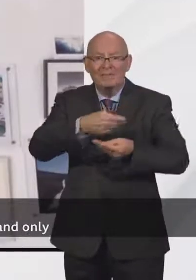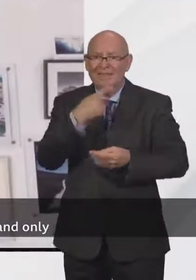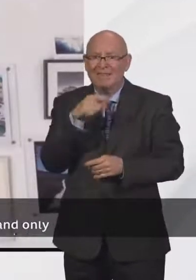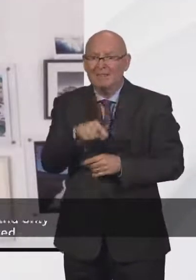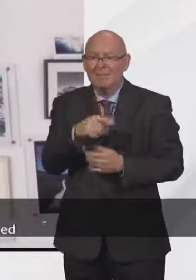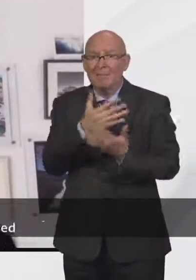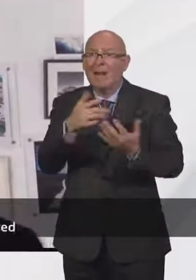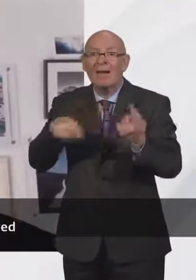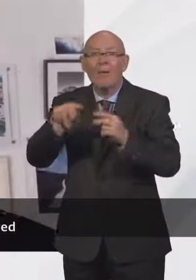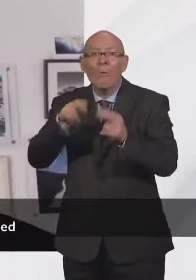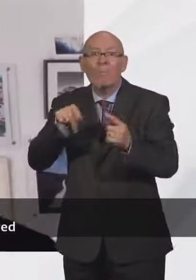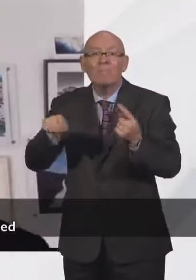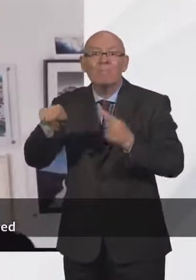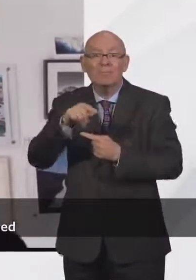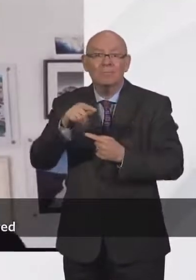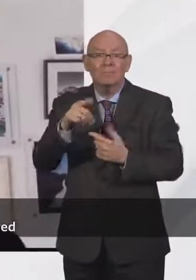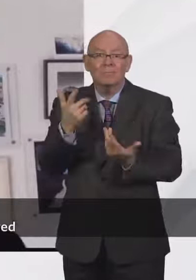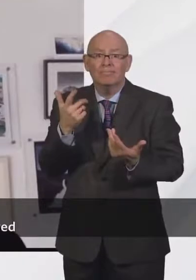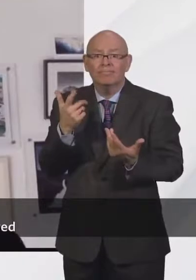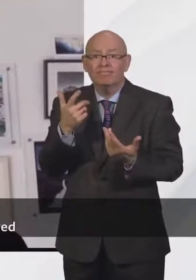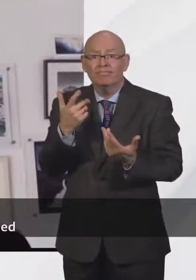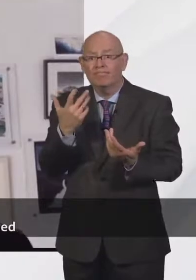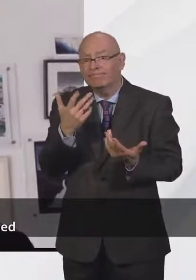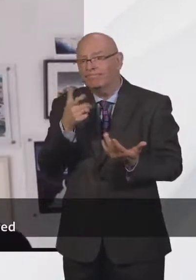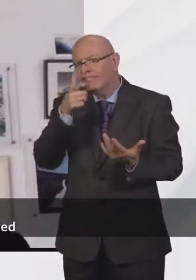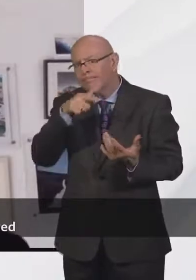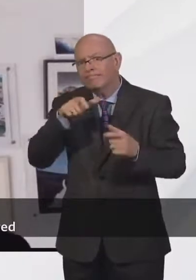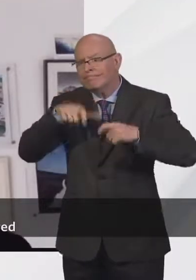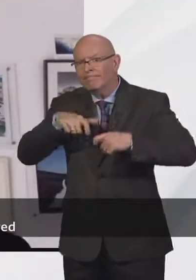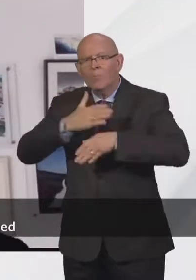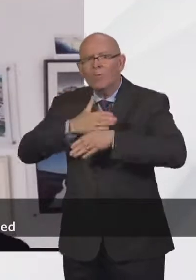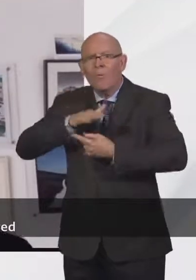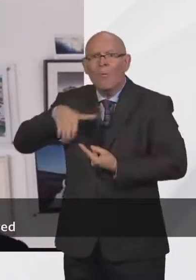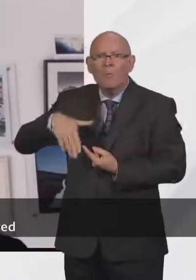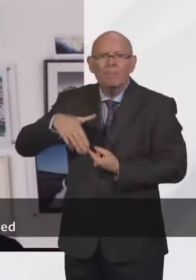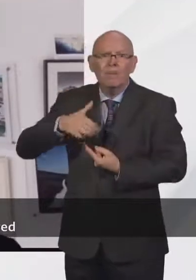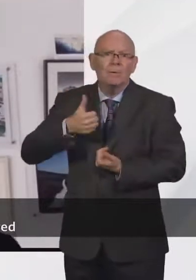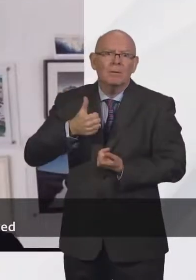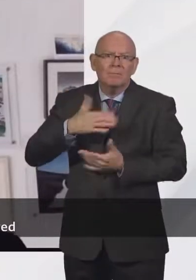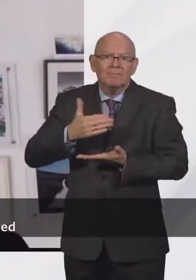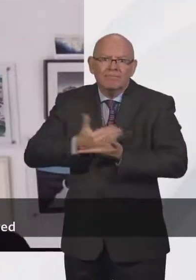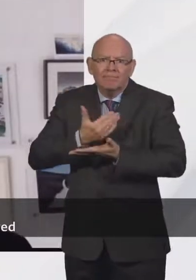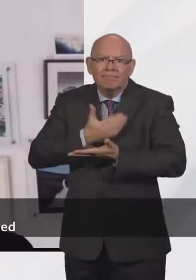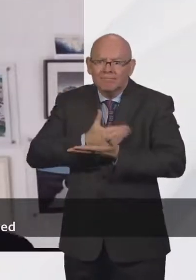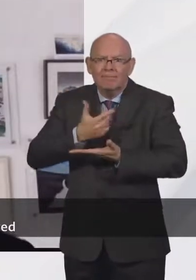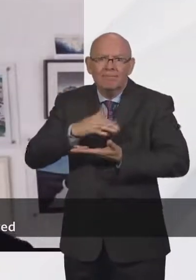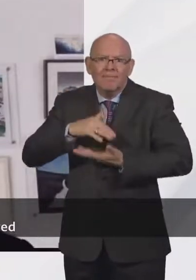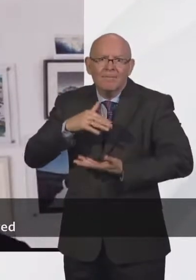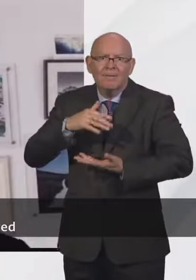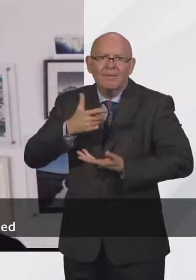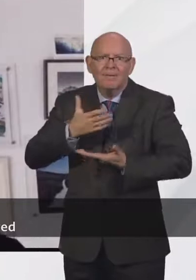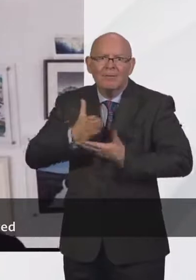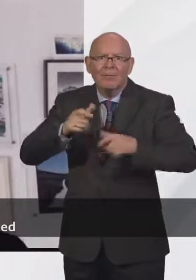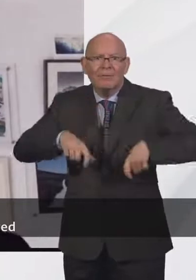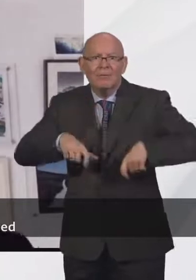day of national celebration to kick off the recovery? And could I ask you, Prime Minister, what is the one restored freedom that you are most looking forward to